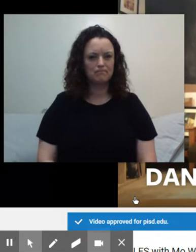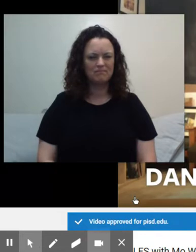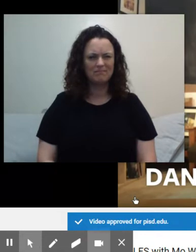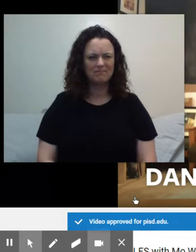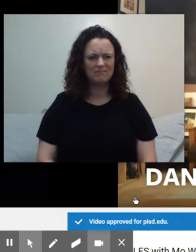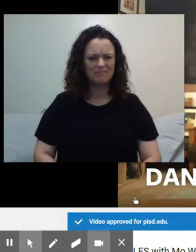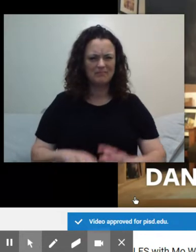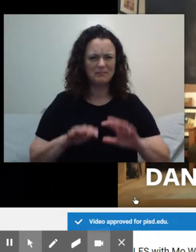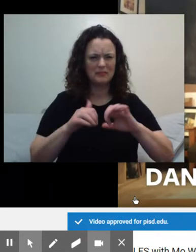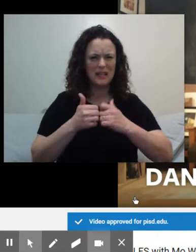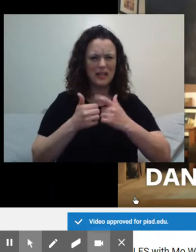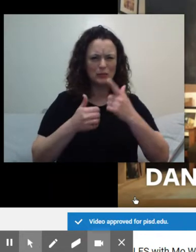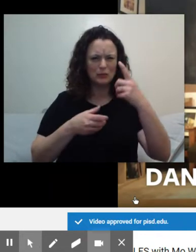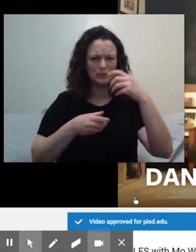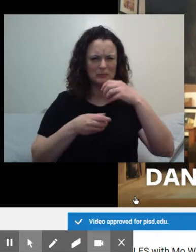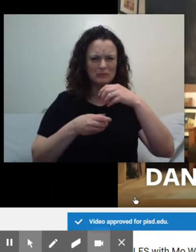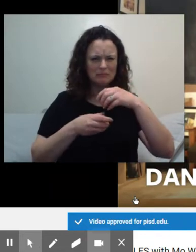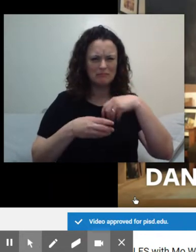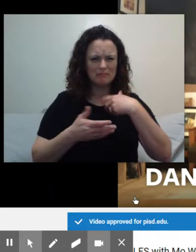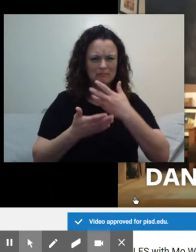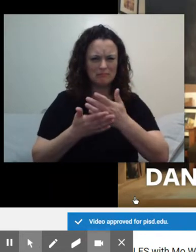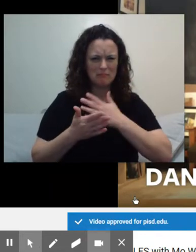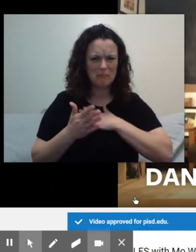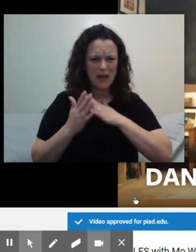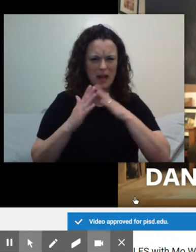How did you get in my house?